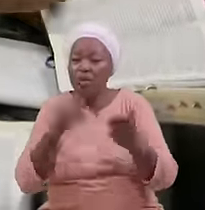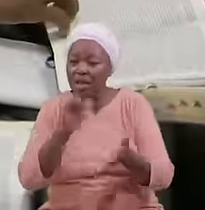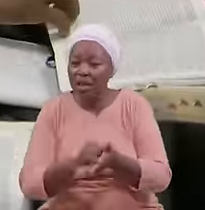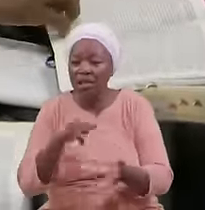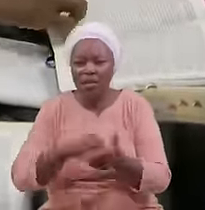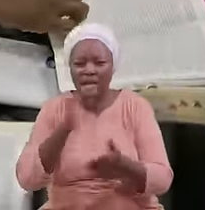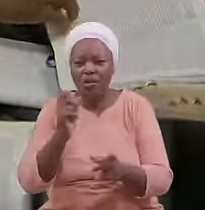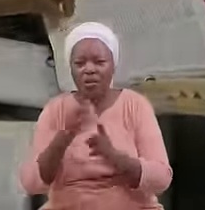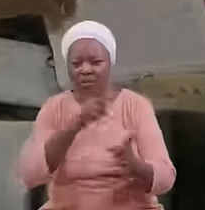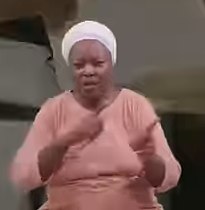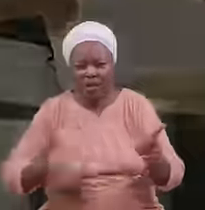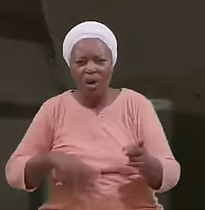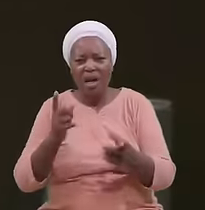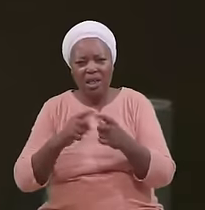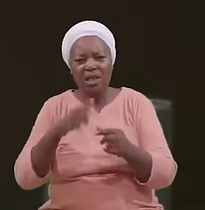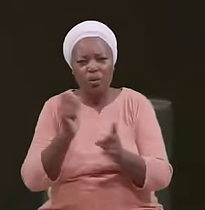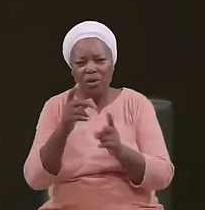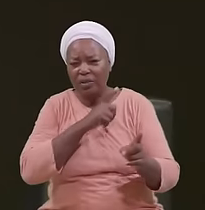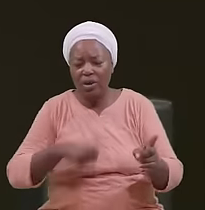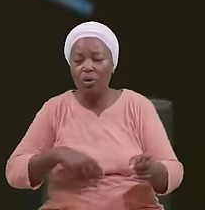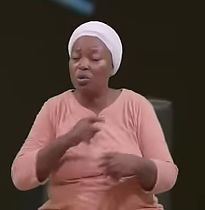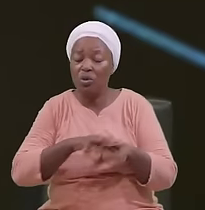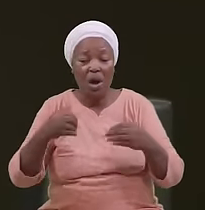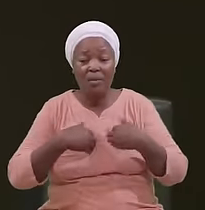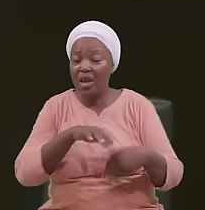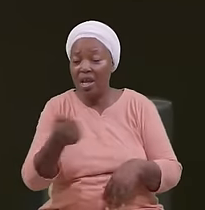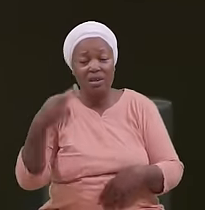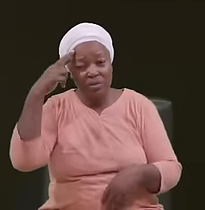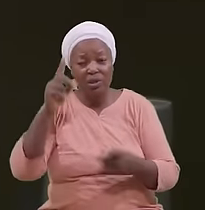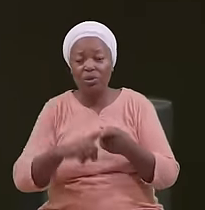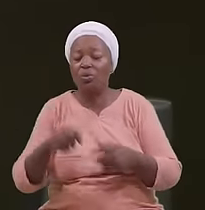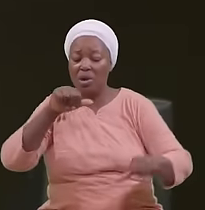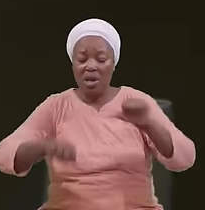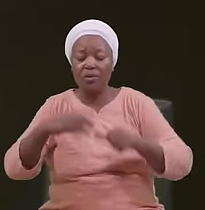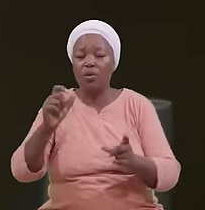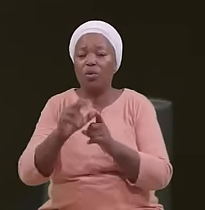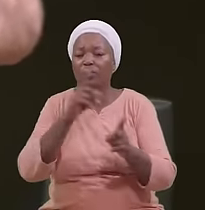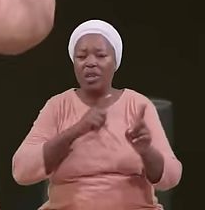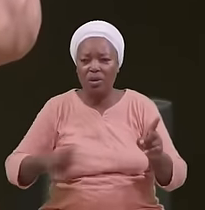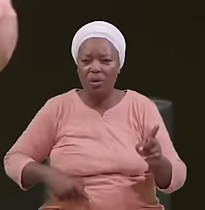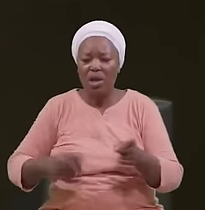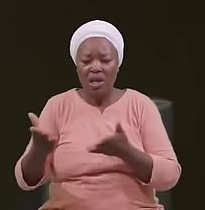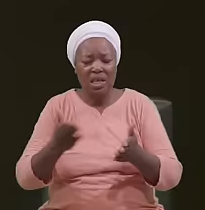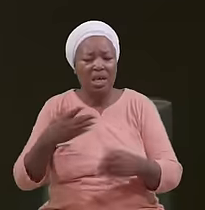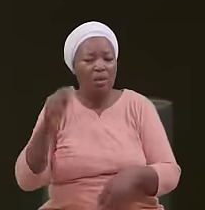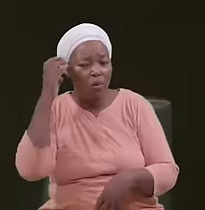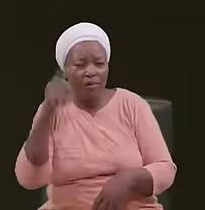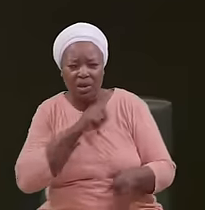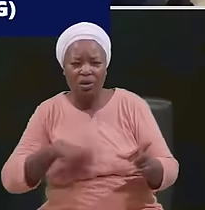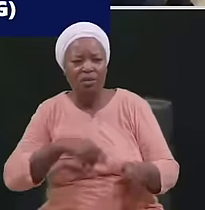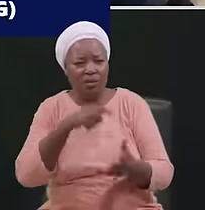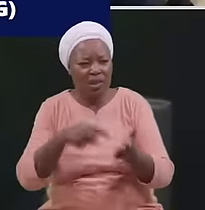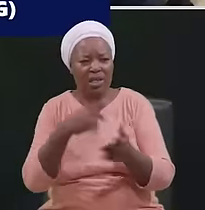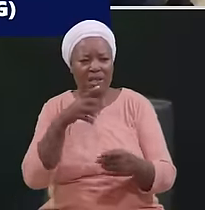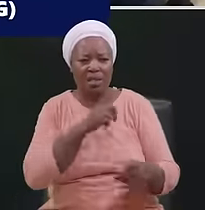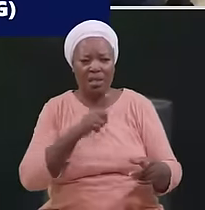We don't have any reason to doubt God. It says, hear ye the word of the Lord. Thus says the Lord,